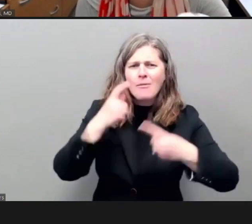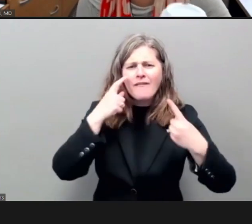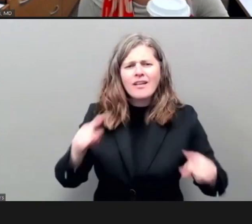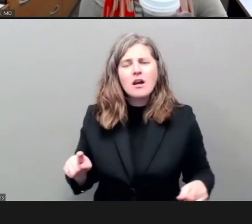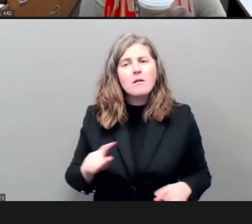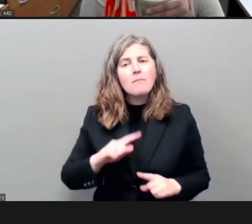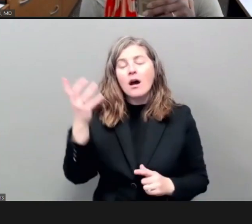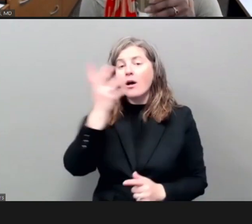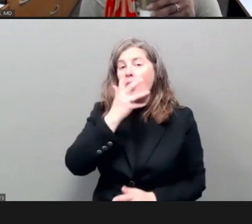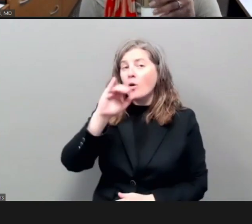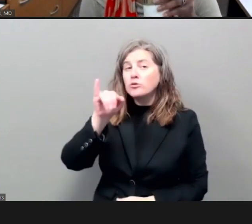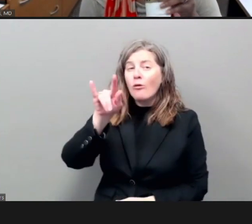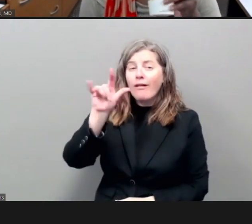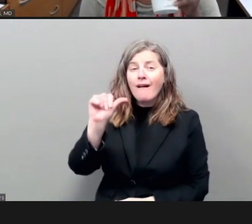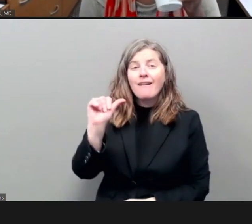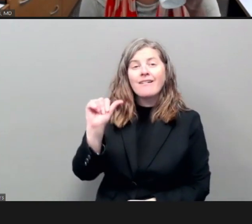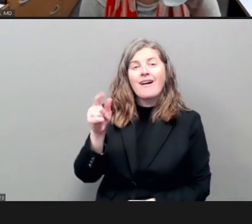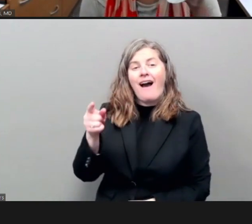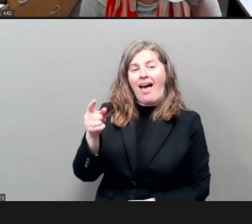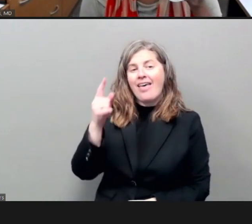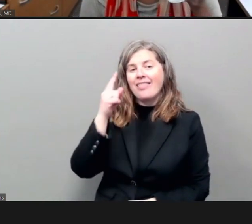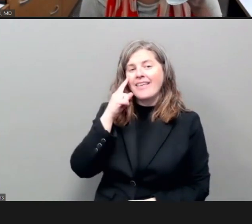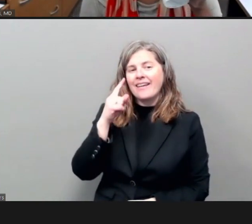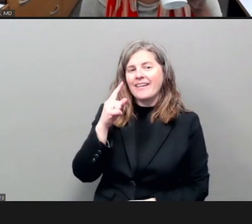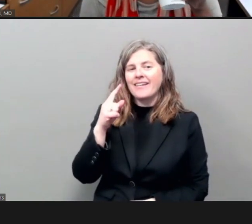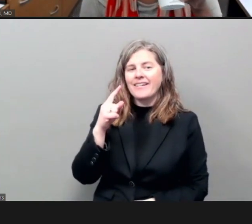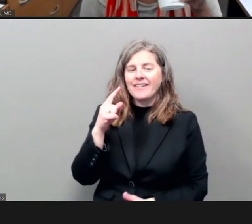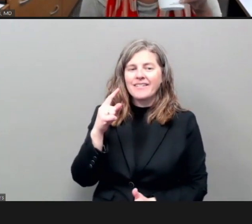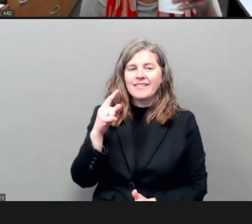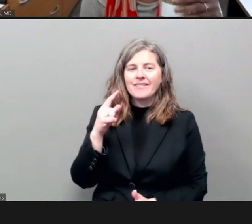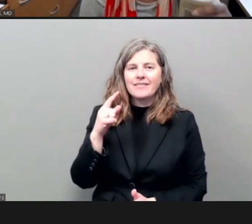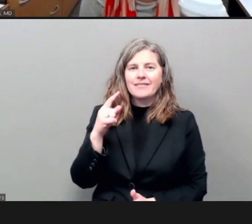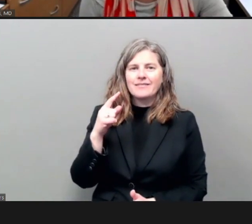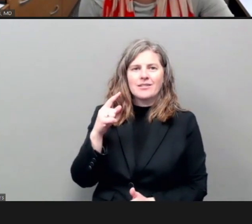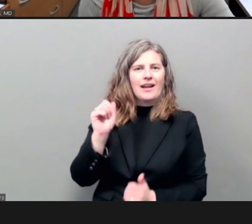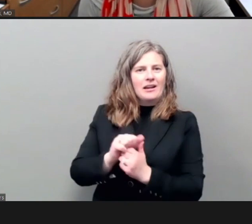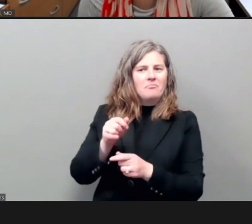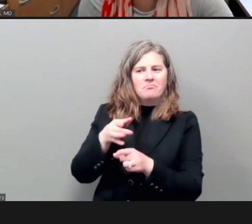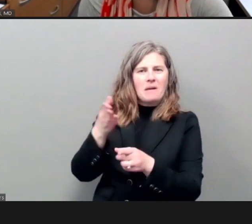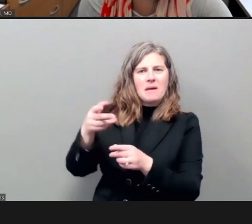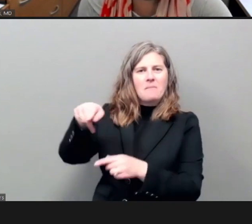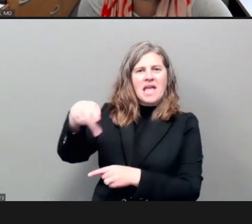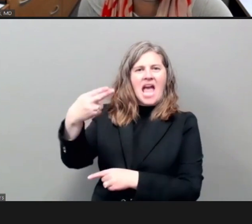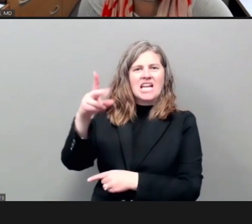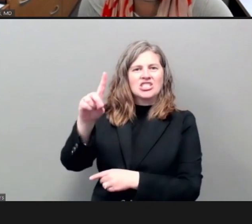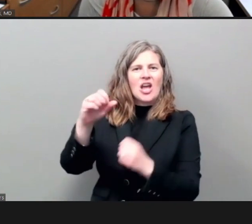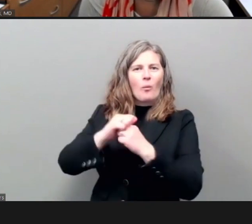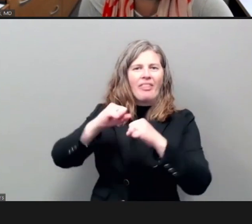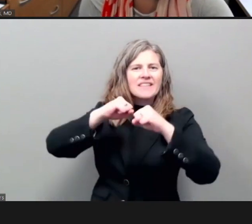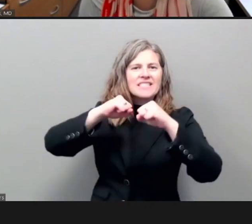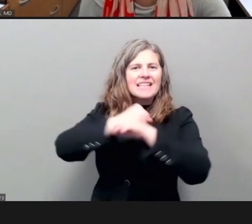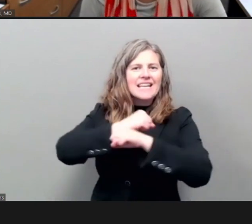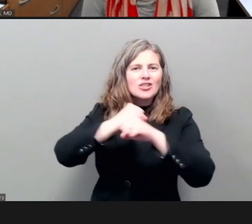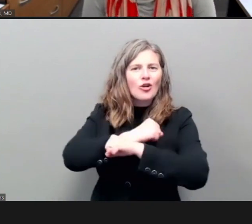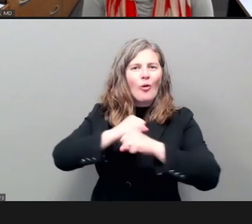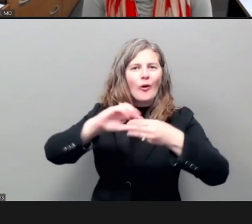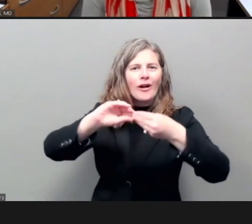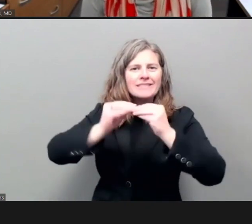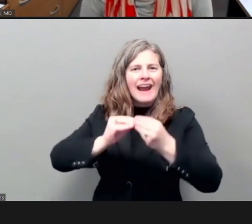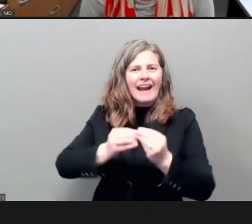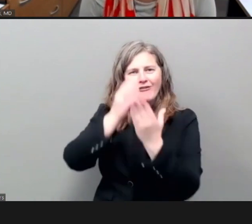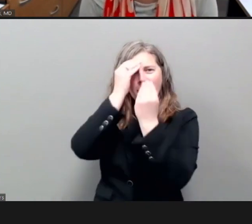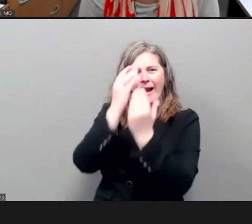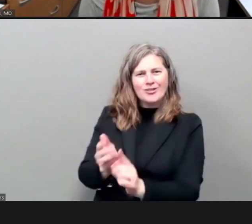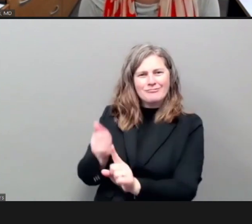But Julia, yeah, I think you're going to, and a PhD in statistical or data